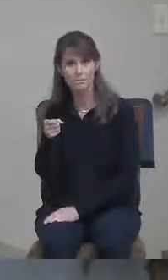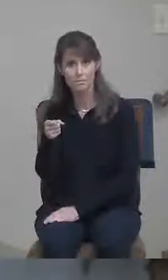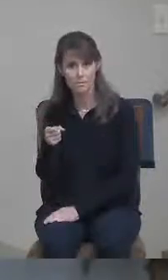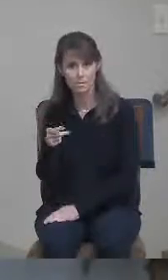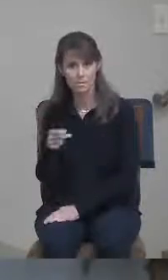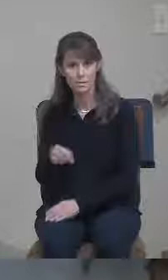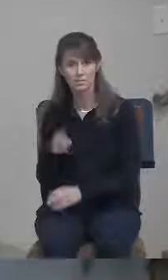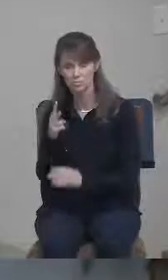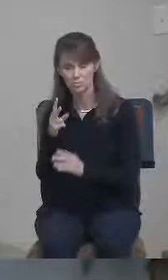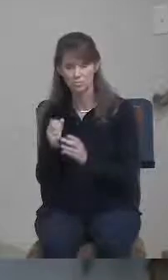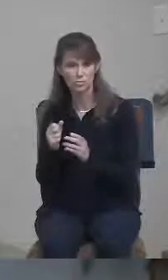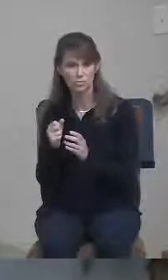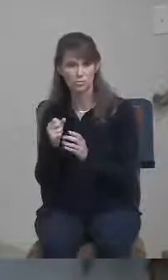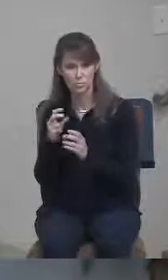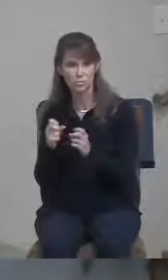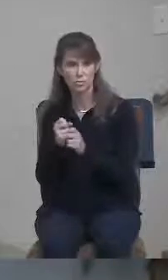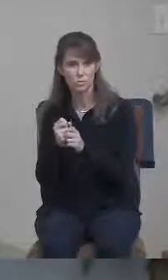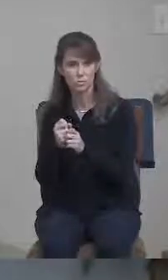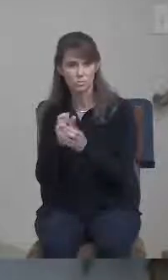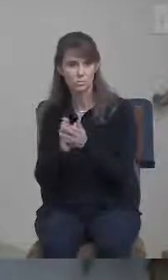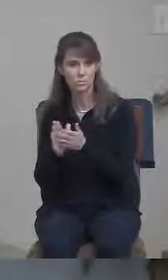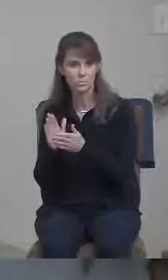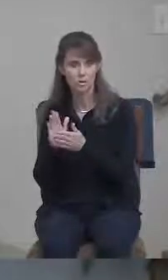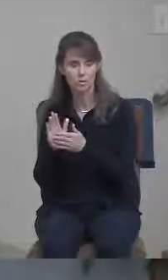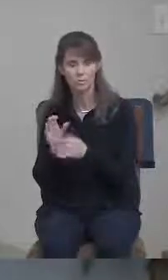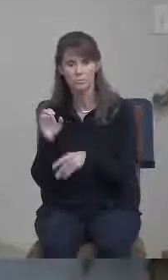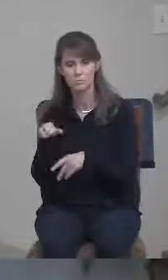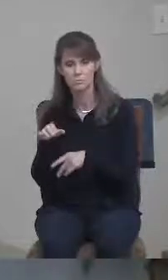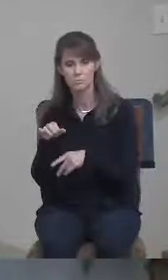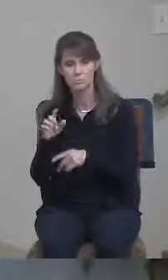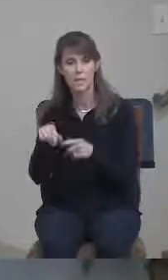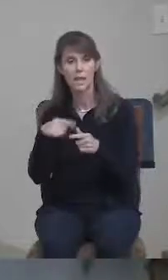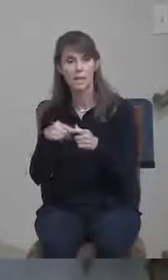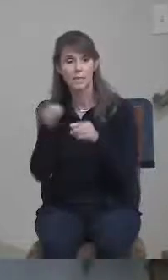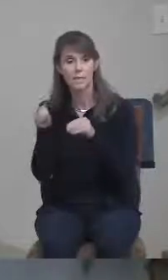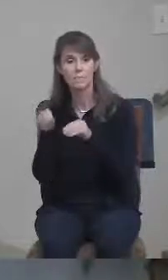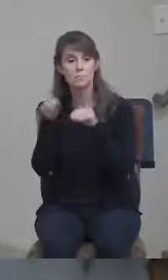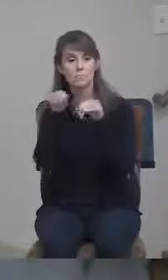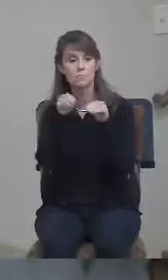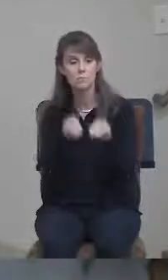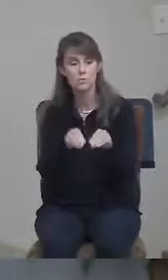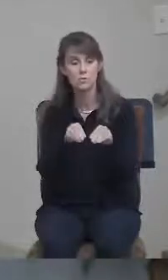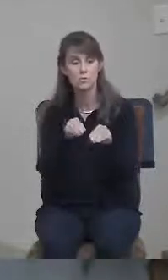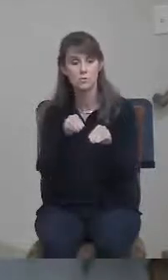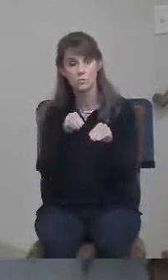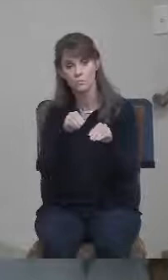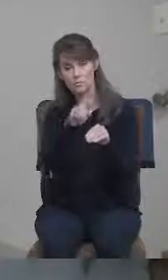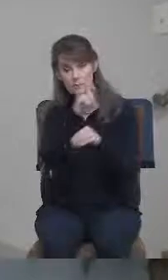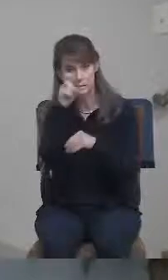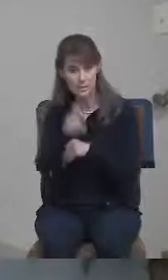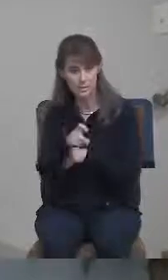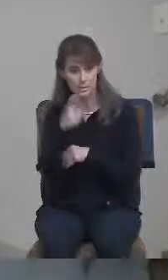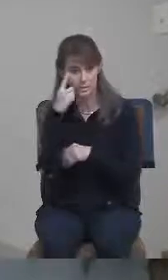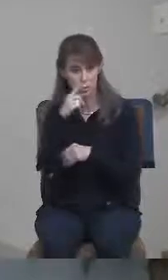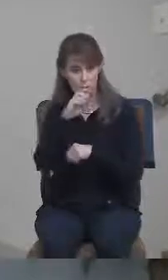institution, and moved to Abilene Christian College in Abilene, Texas. And there he received